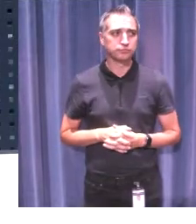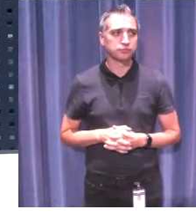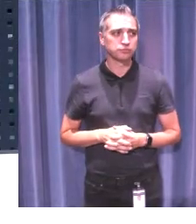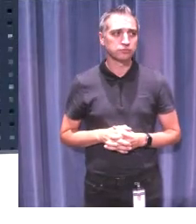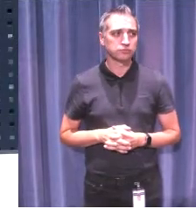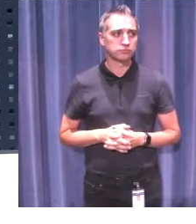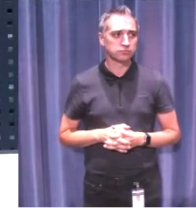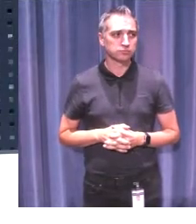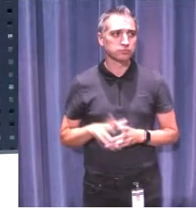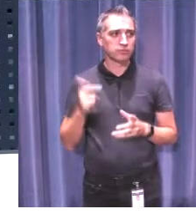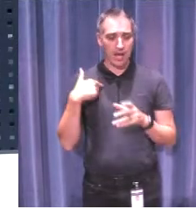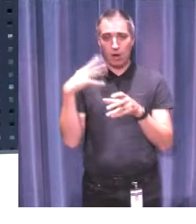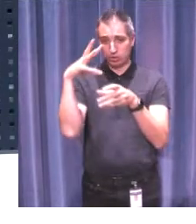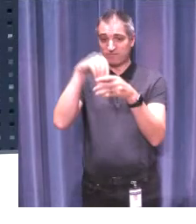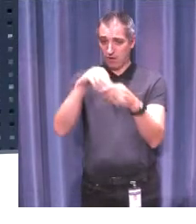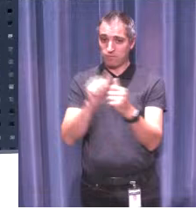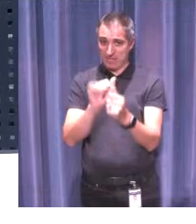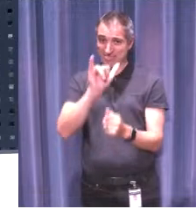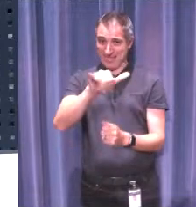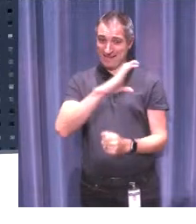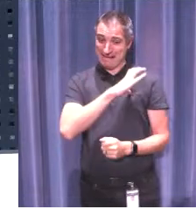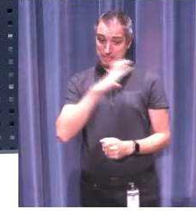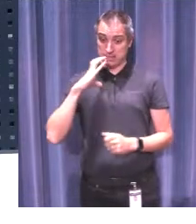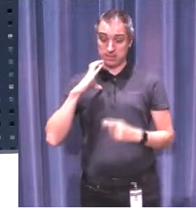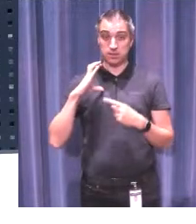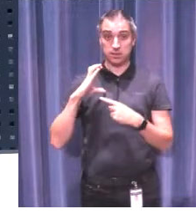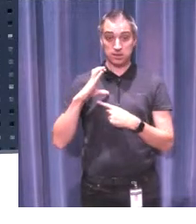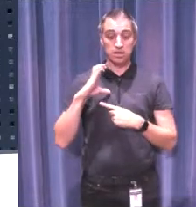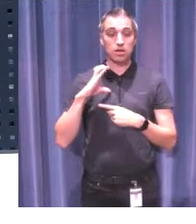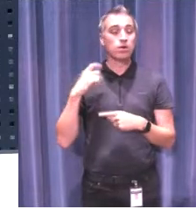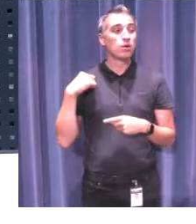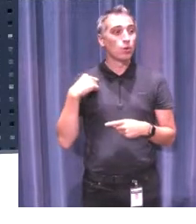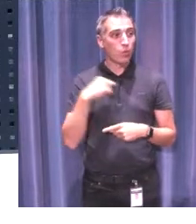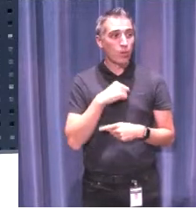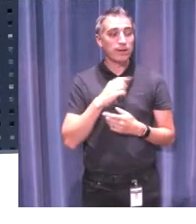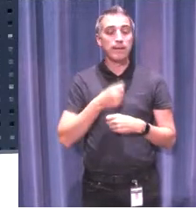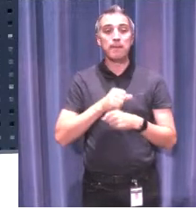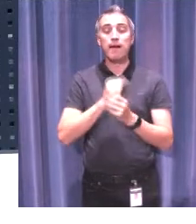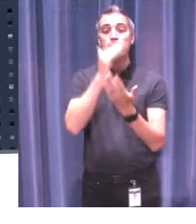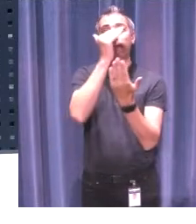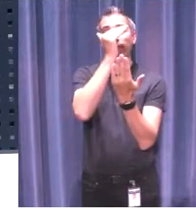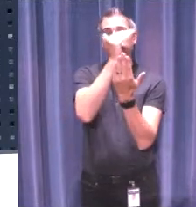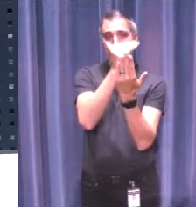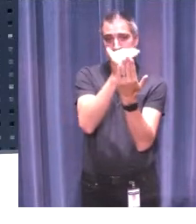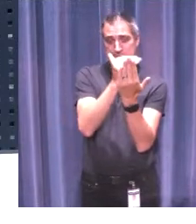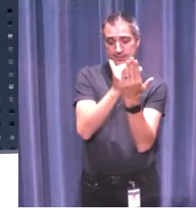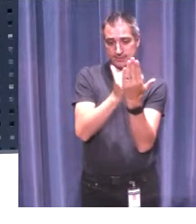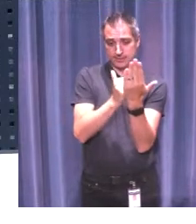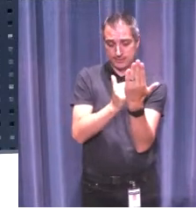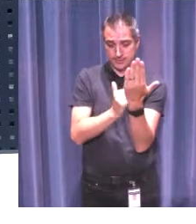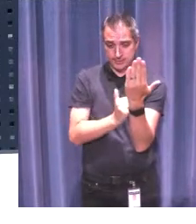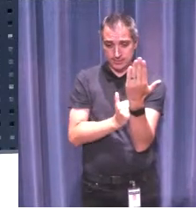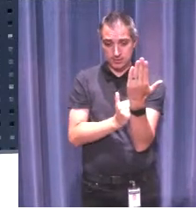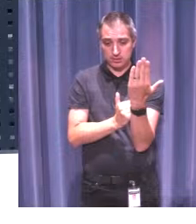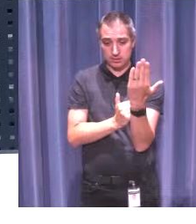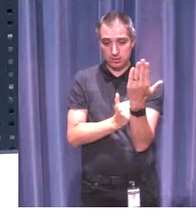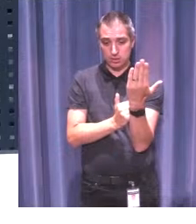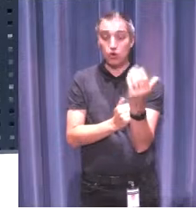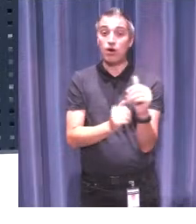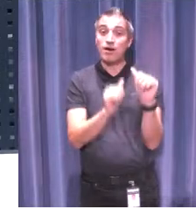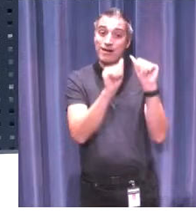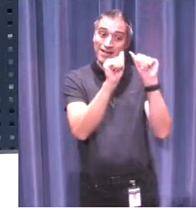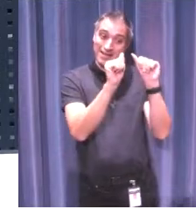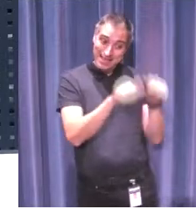a part of the committee, and we'd make a list of what could be